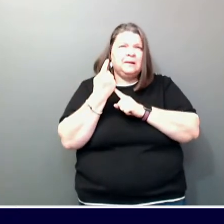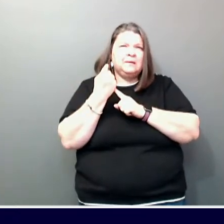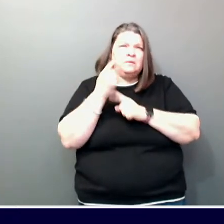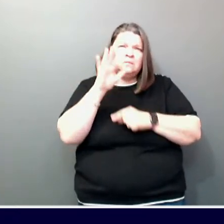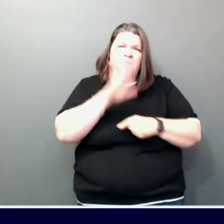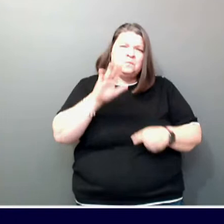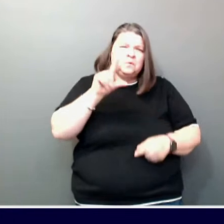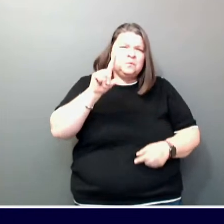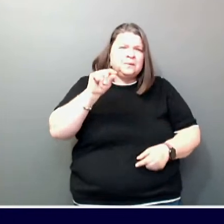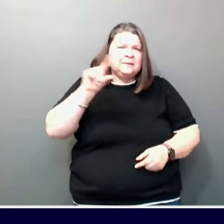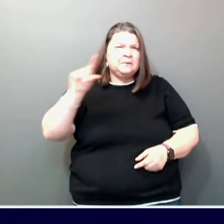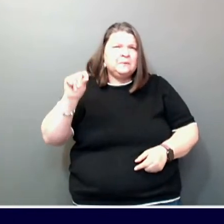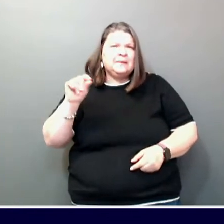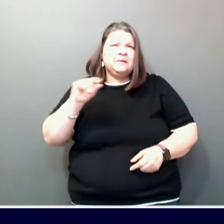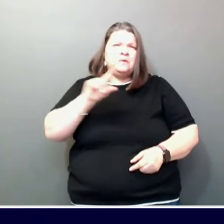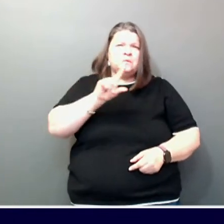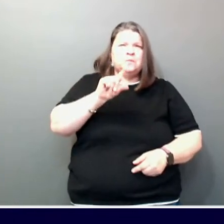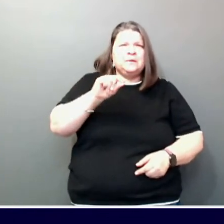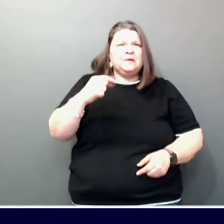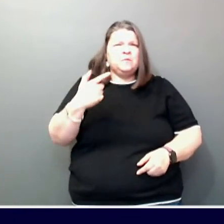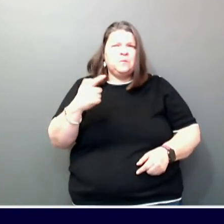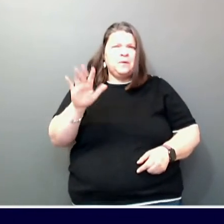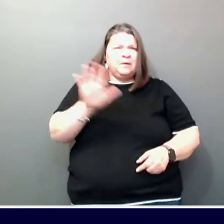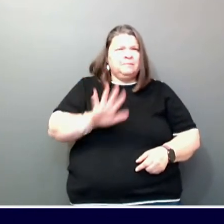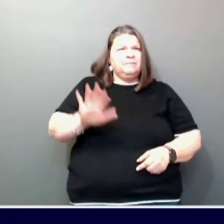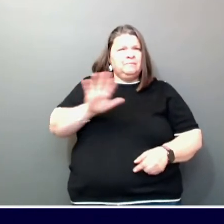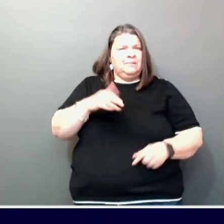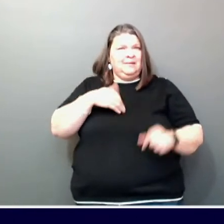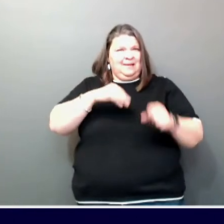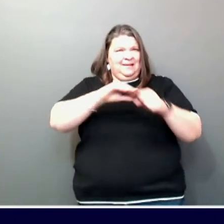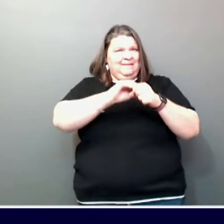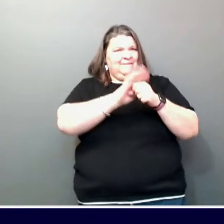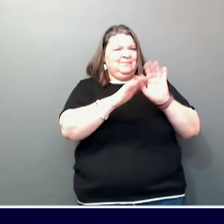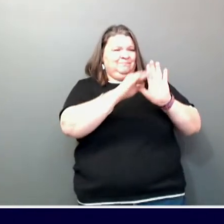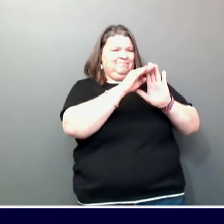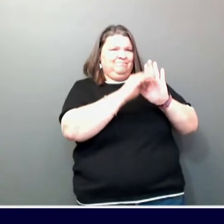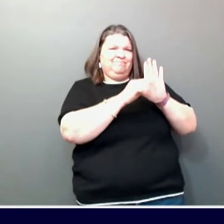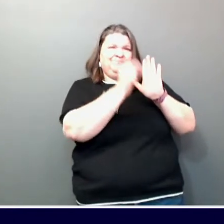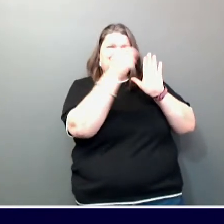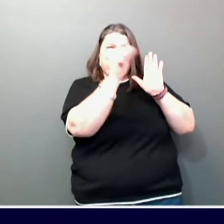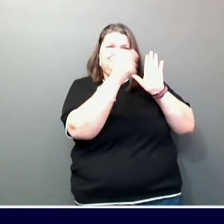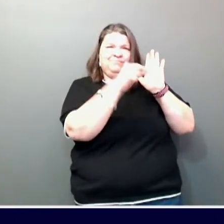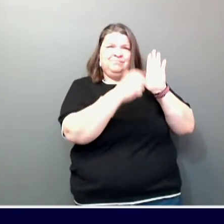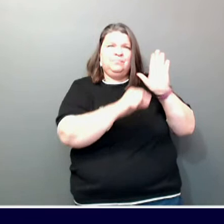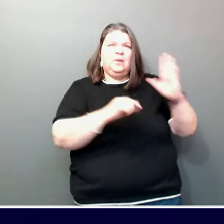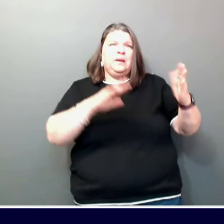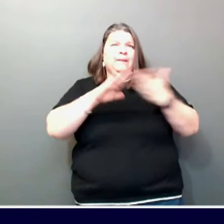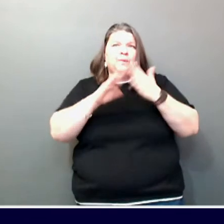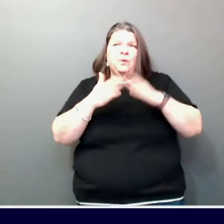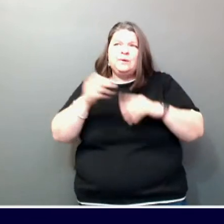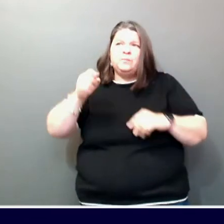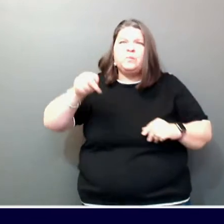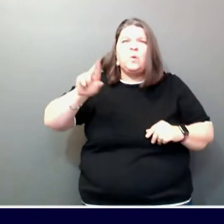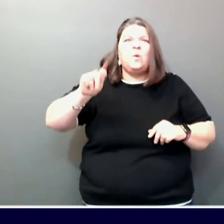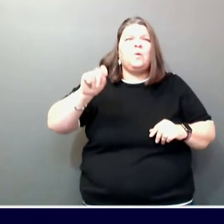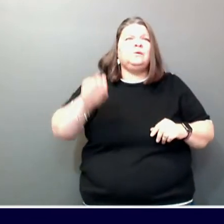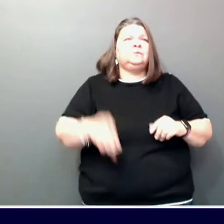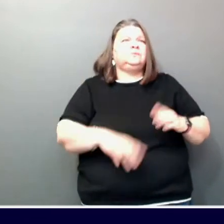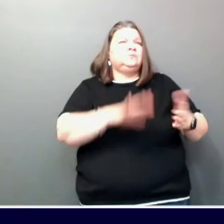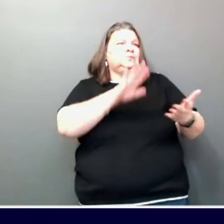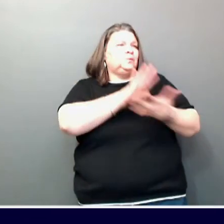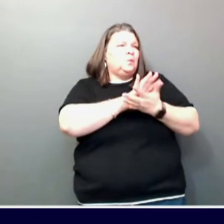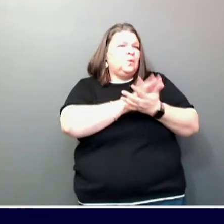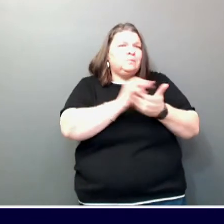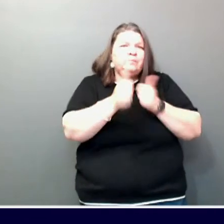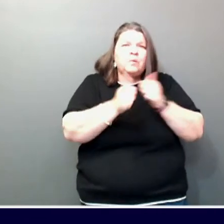own COVID-19 checklist and guidance, including community sports guidance, We did engage with organizations like the Maine